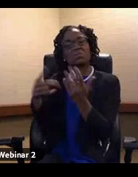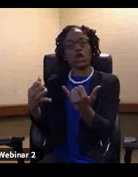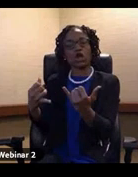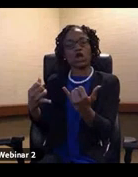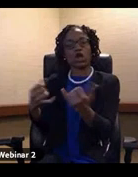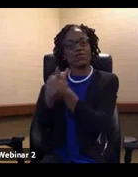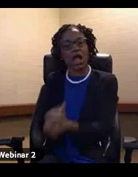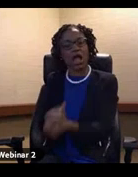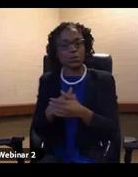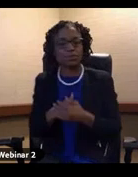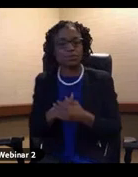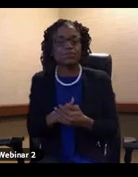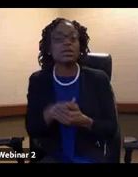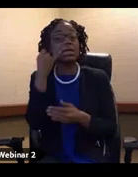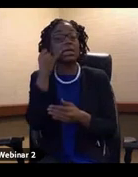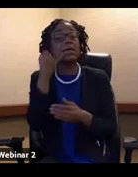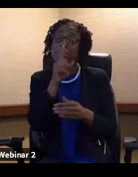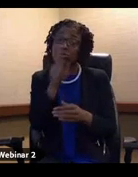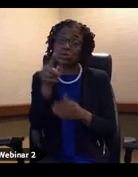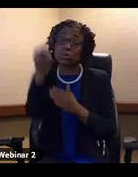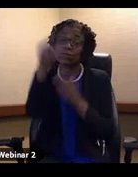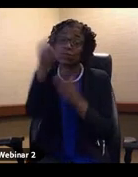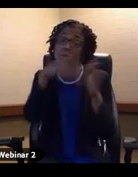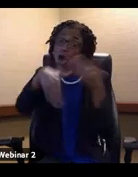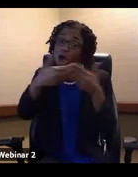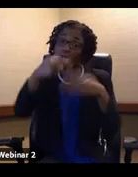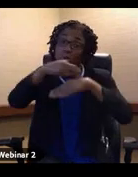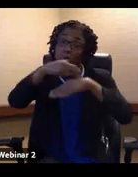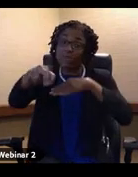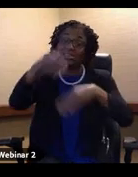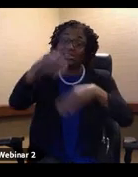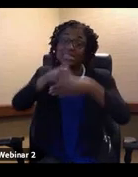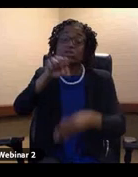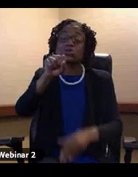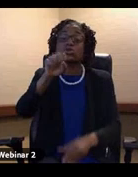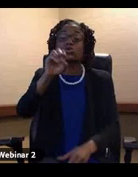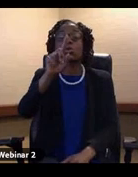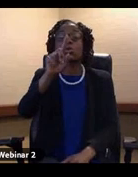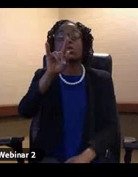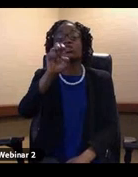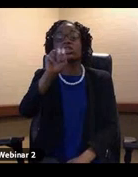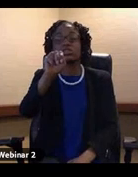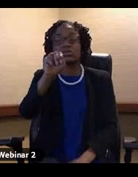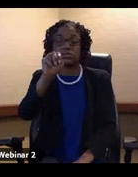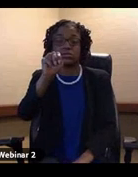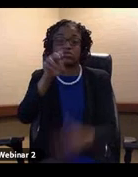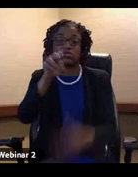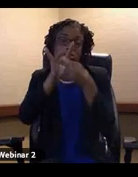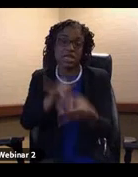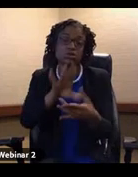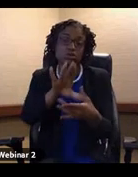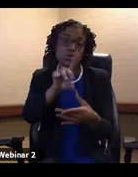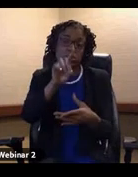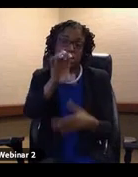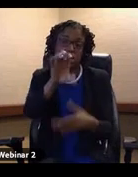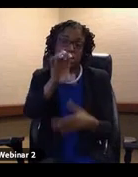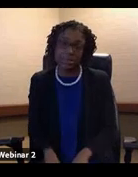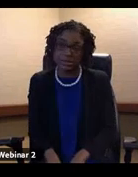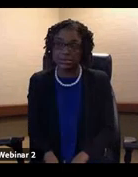see. Please make sure you review all references in the solicitation to other regulations and documents.